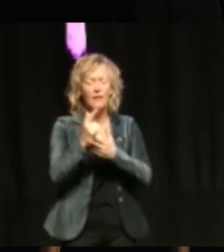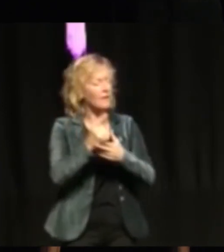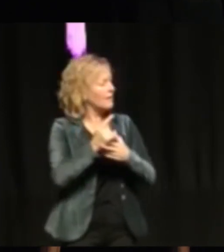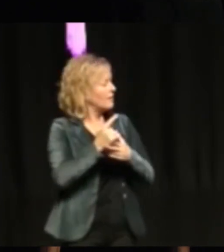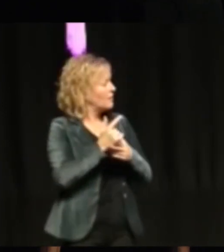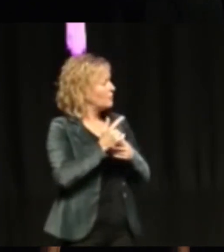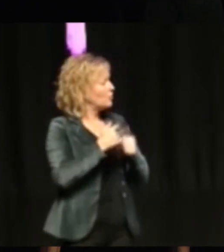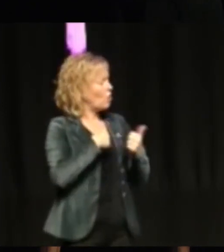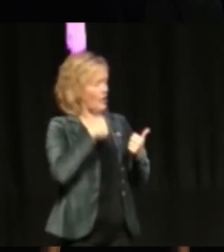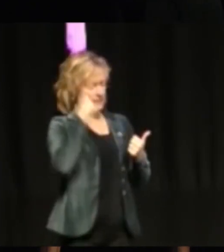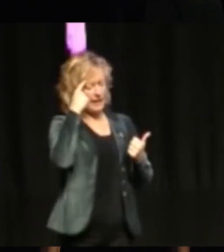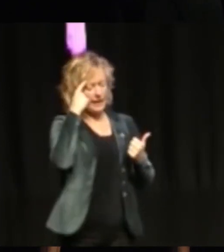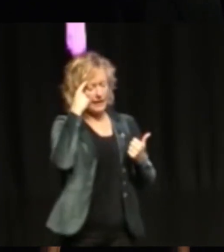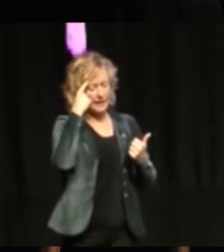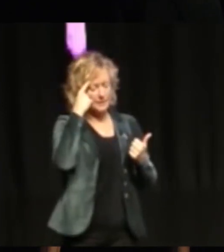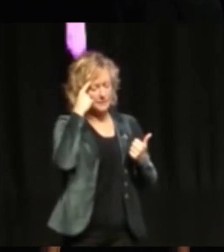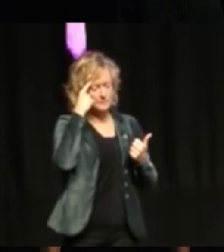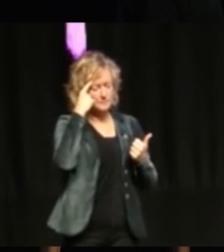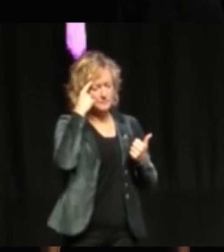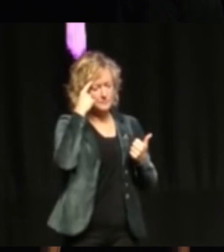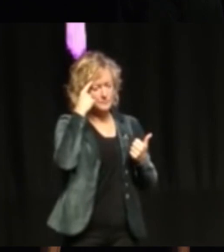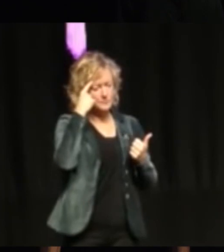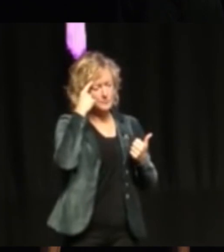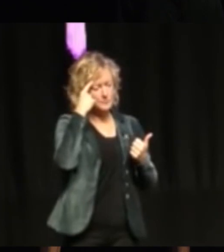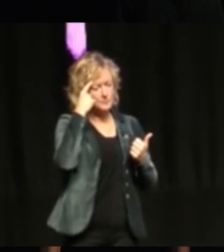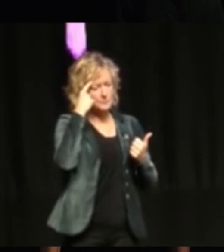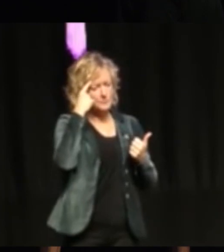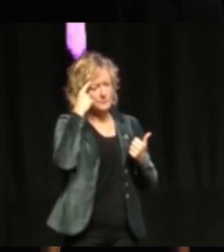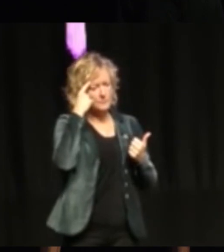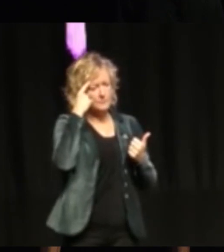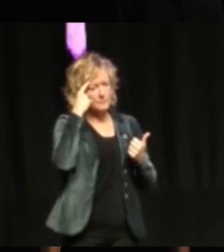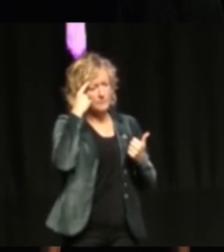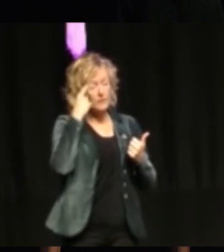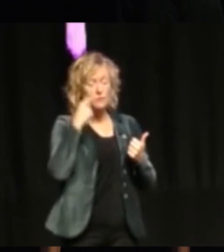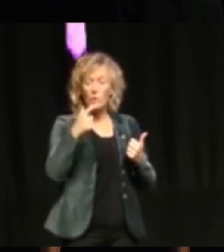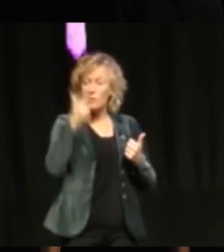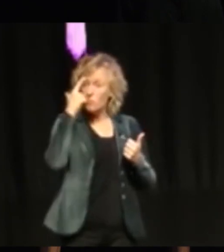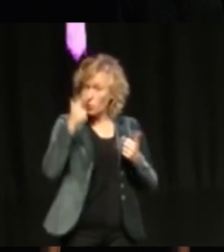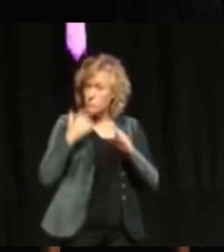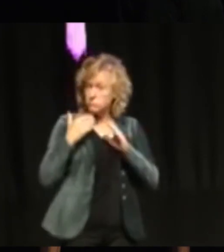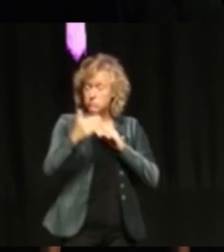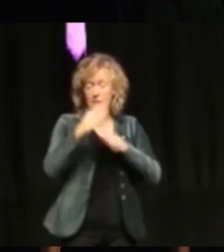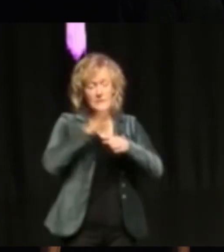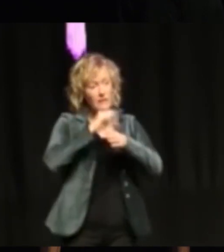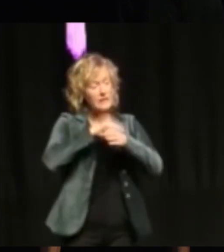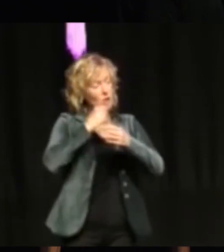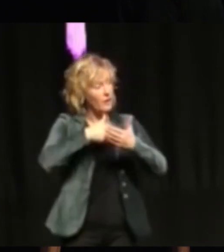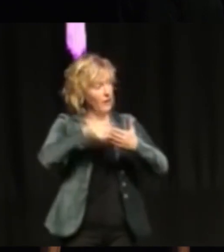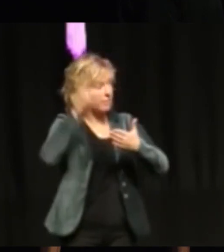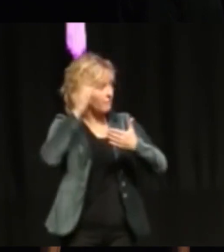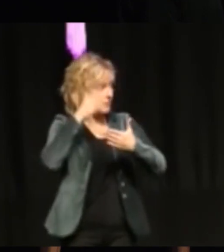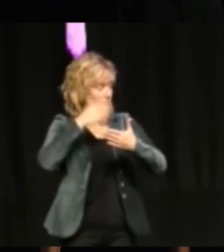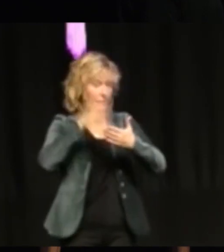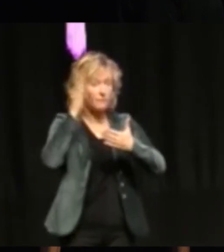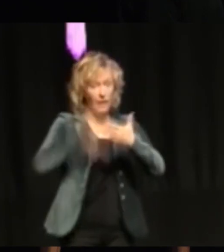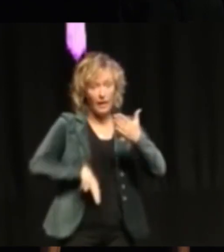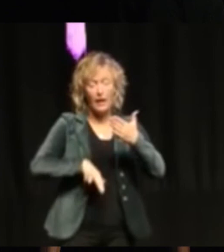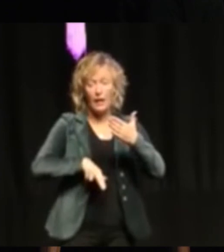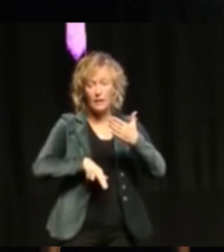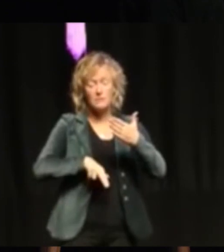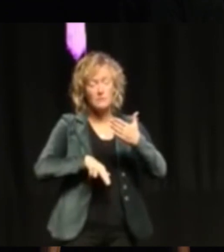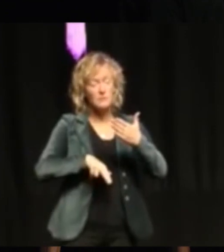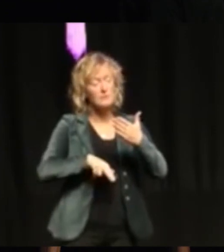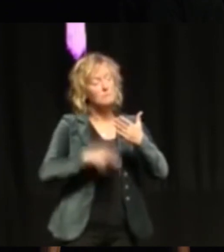what I wanted to, otherwise what I want to ask is, do you think that Sweden will ratify the optional protocol, giving a complete mechanism to